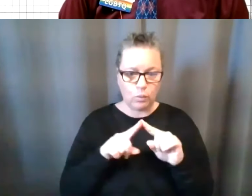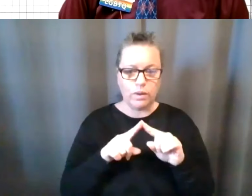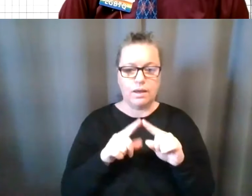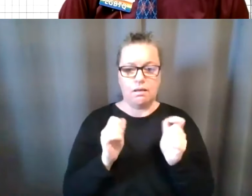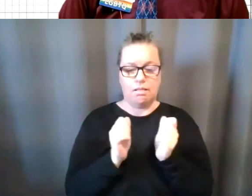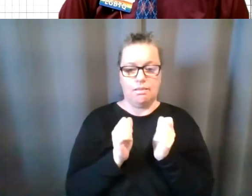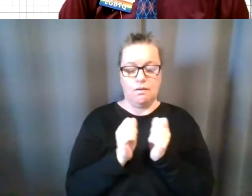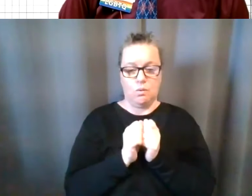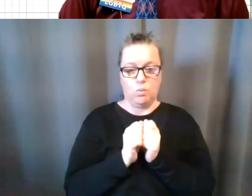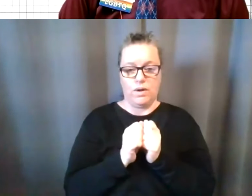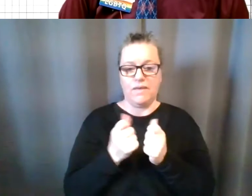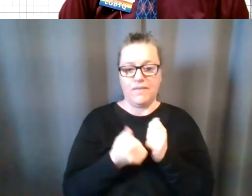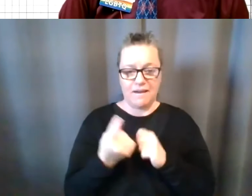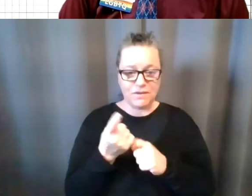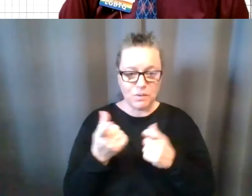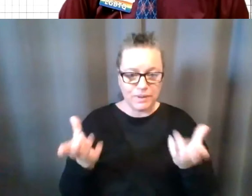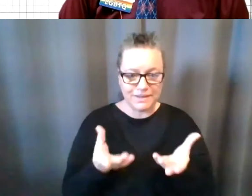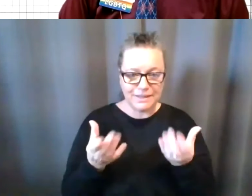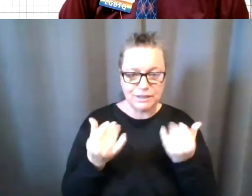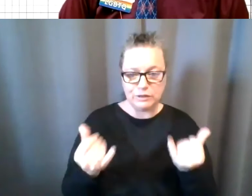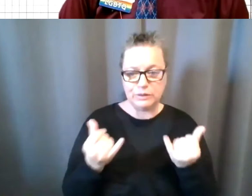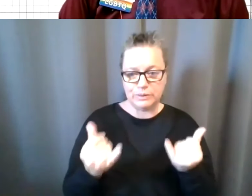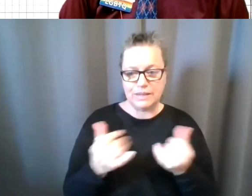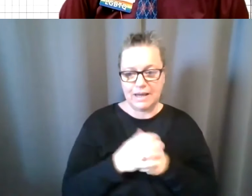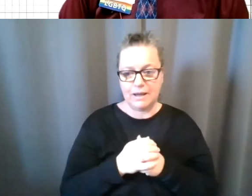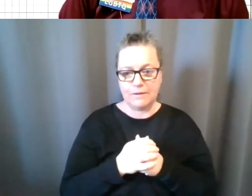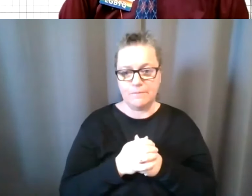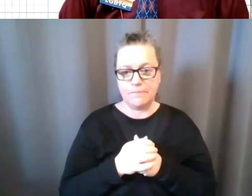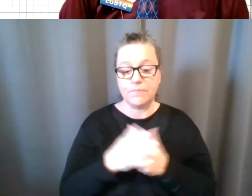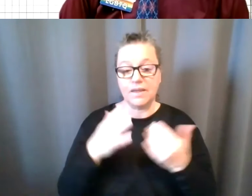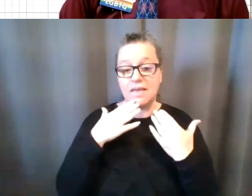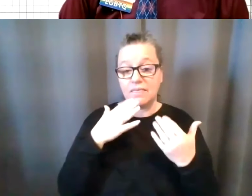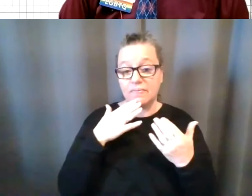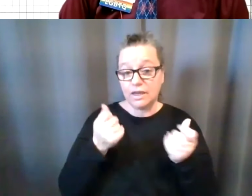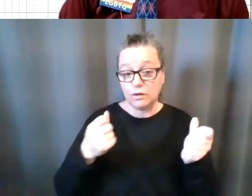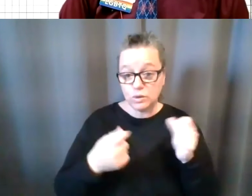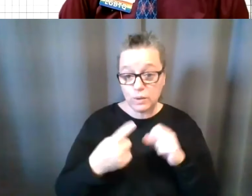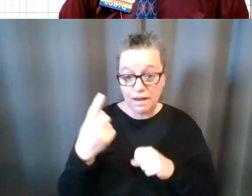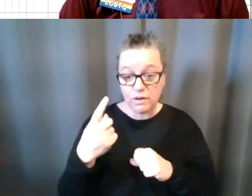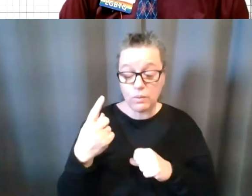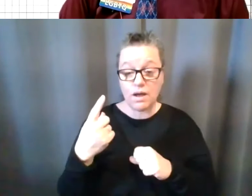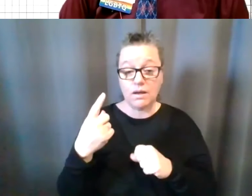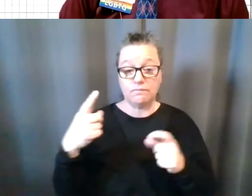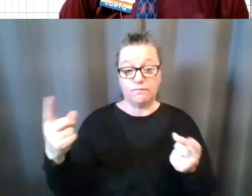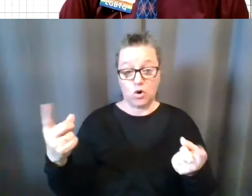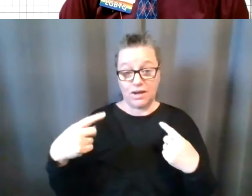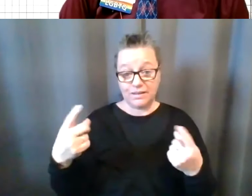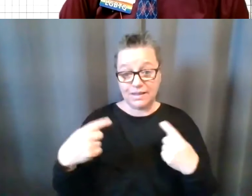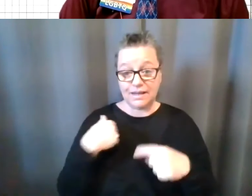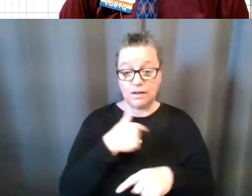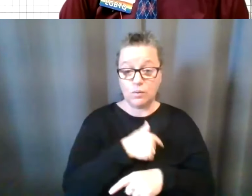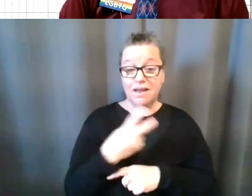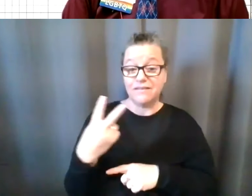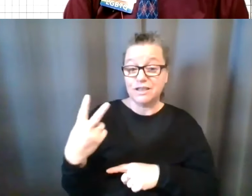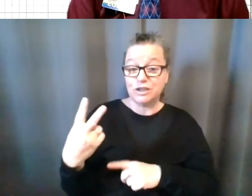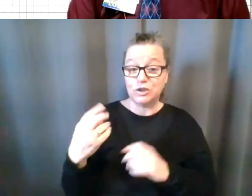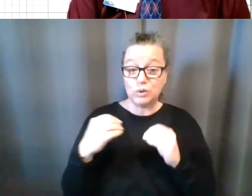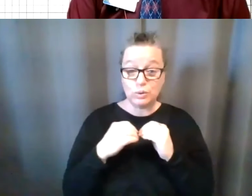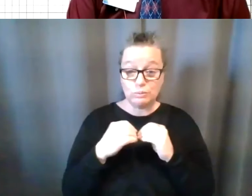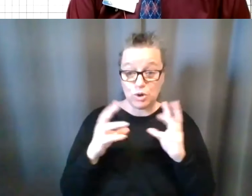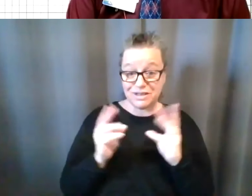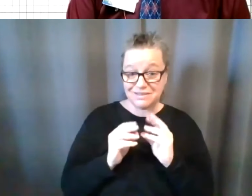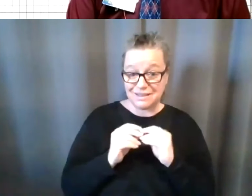with everyone who's here today. Thanks to everyone for attending. We've got 2 more sessions